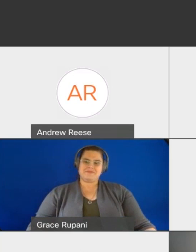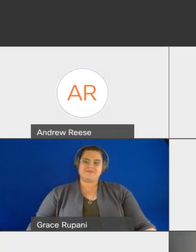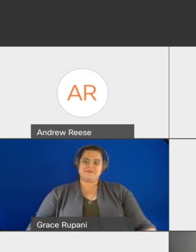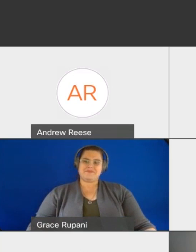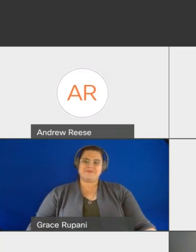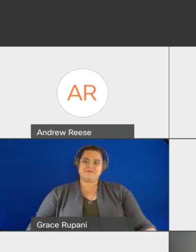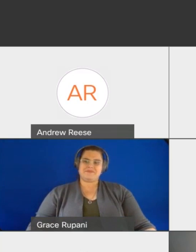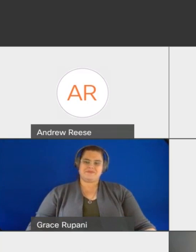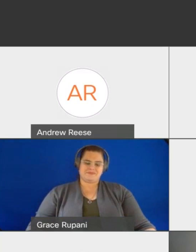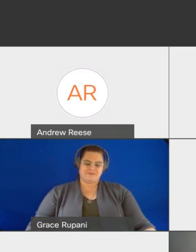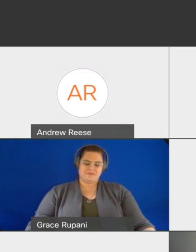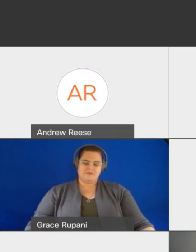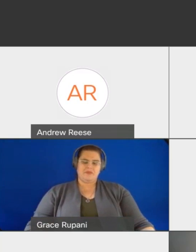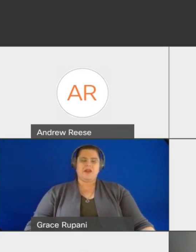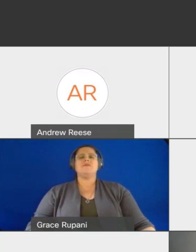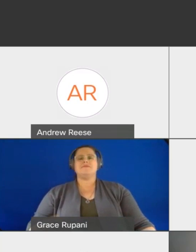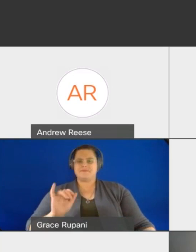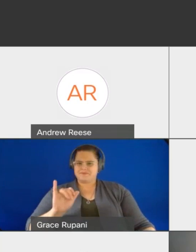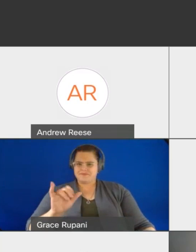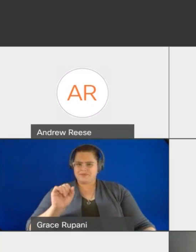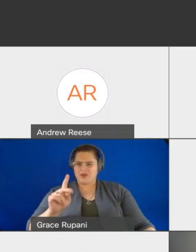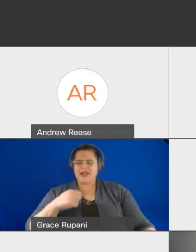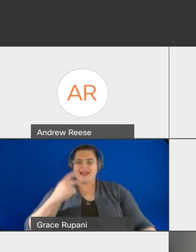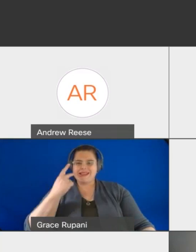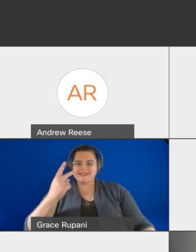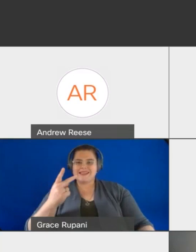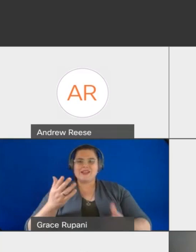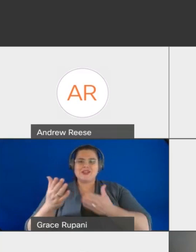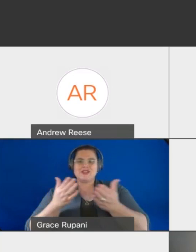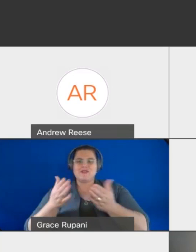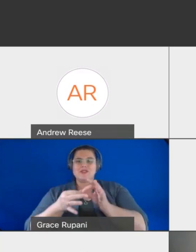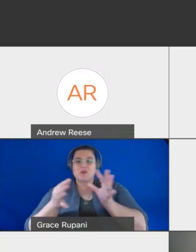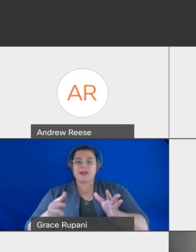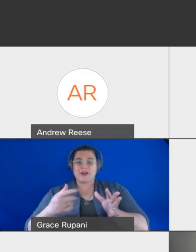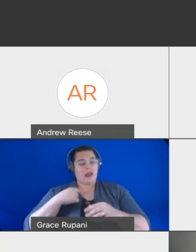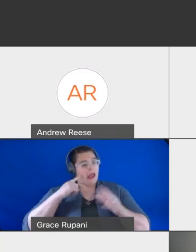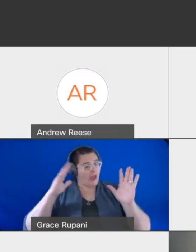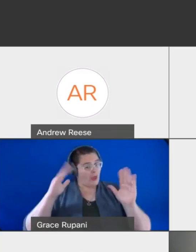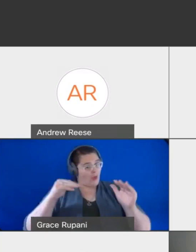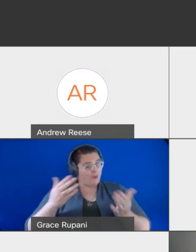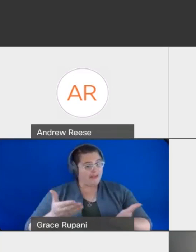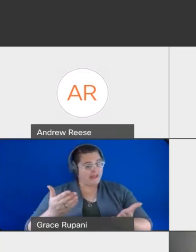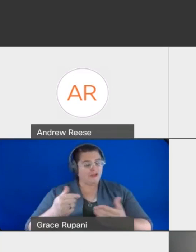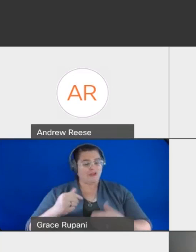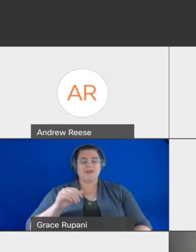So someone from service coordination, who I hope is here, Winslow is out today, so he's not able